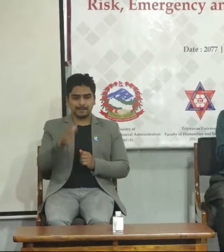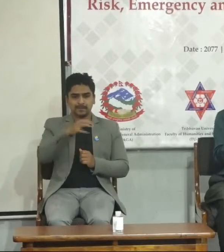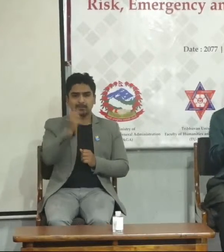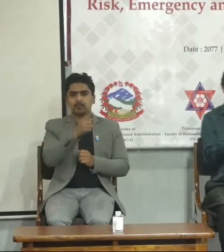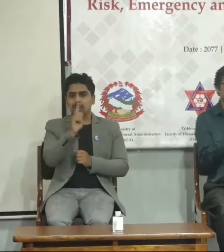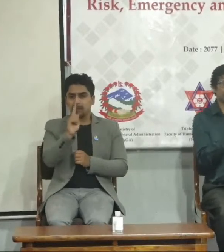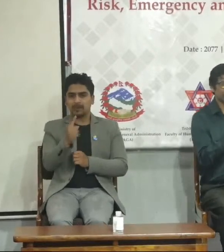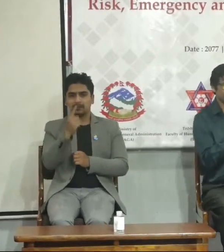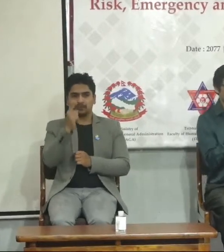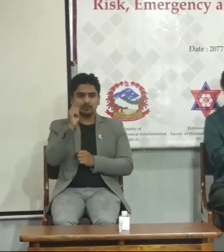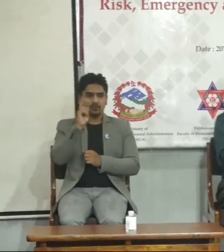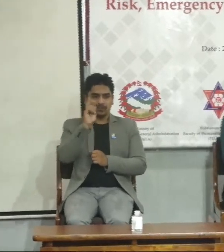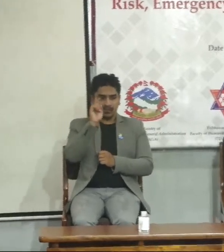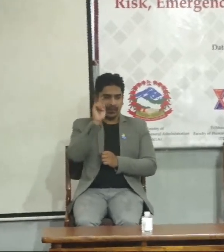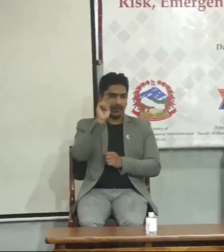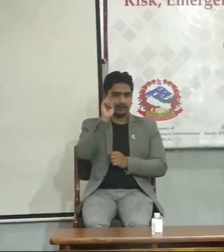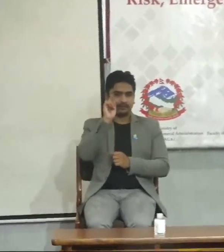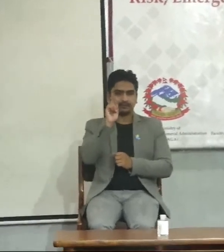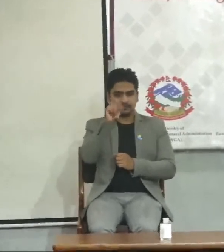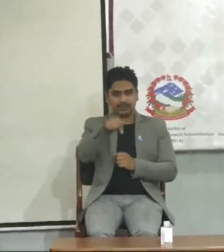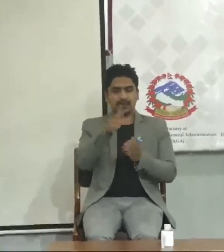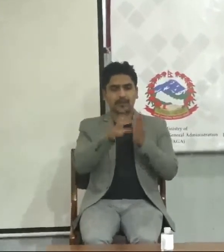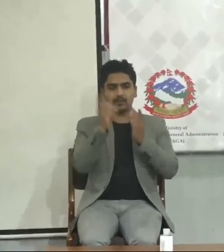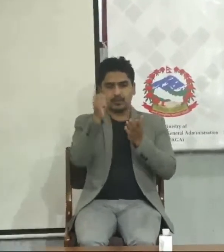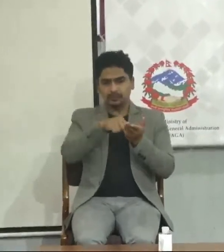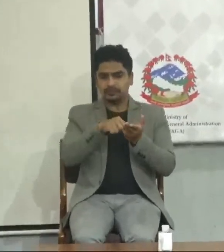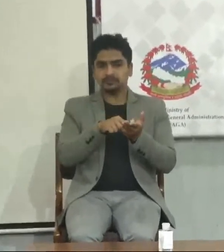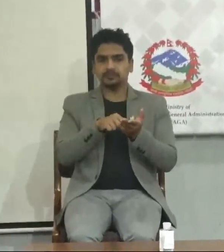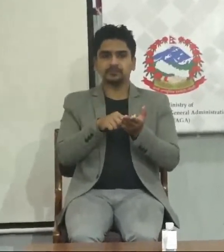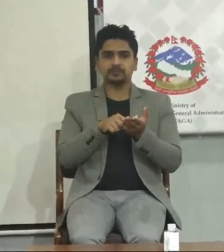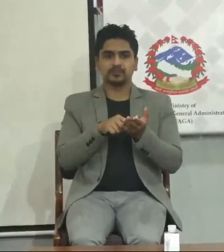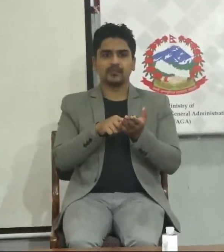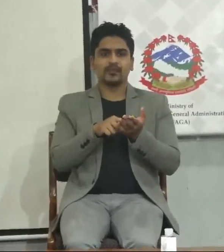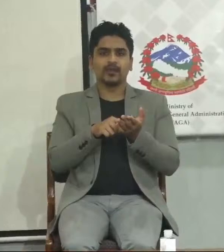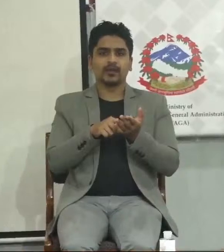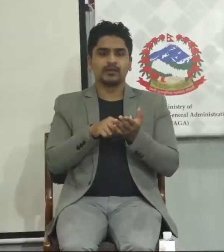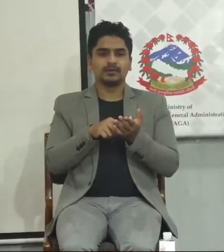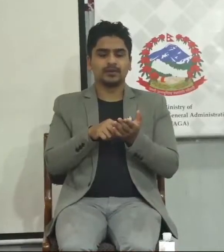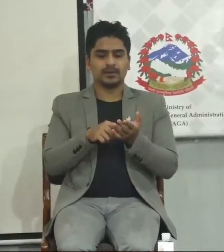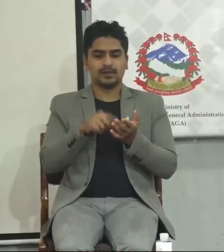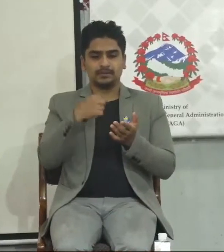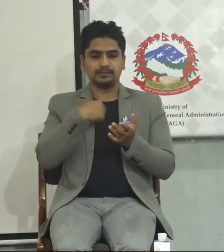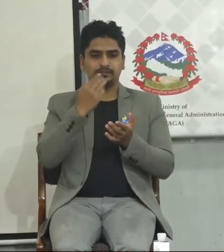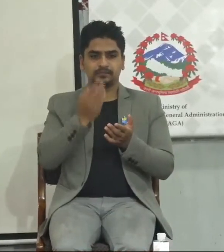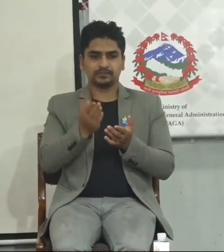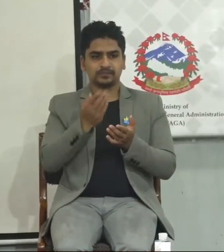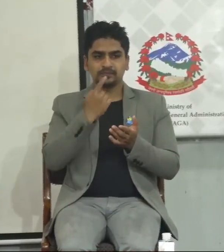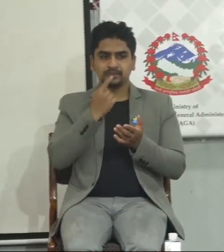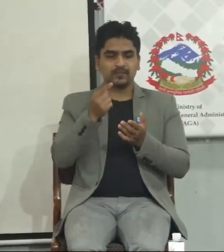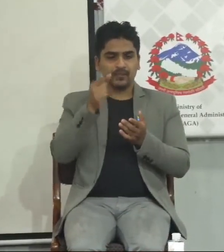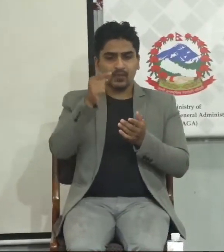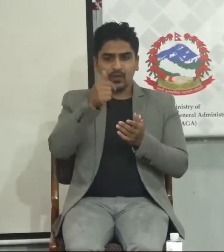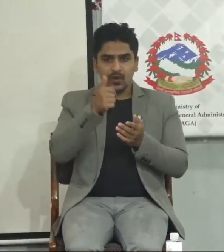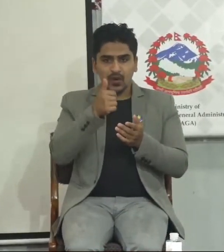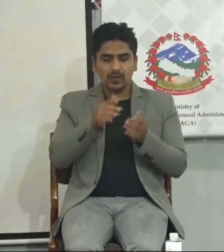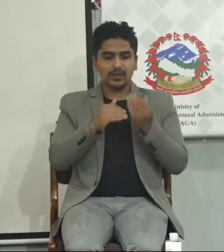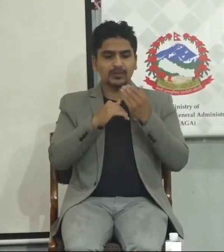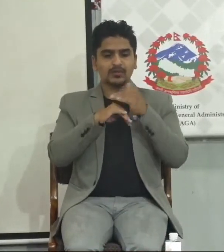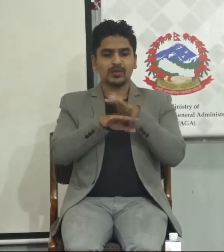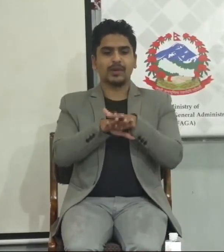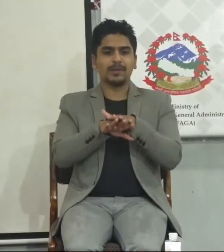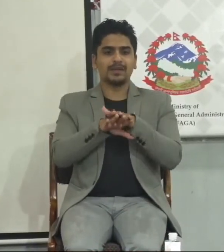Like as I said, so now we need to give the assurance of the inclusive media,